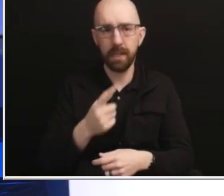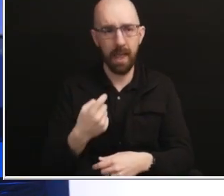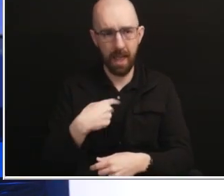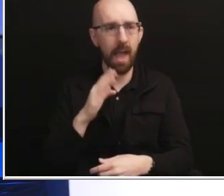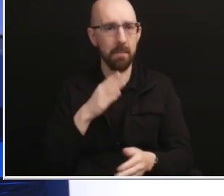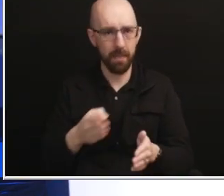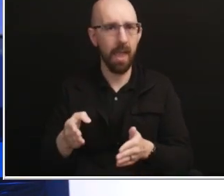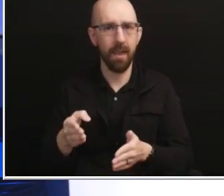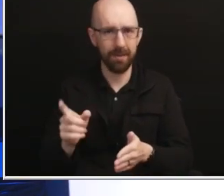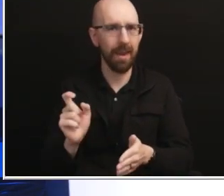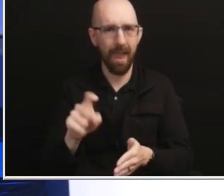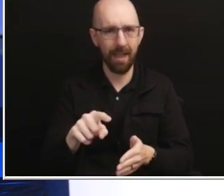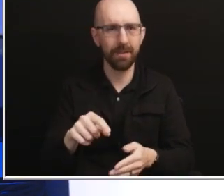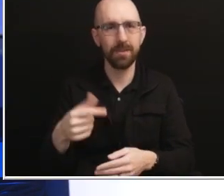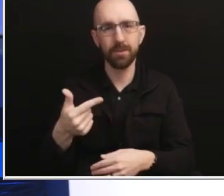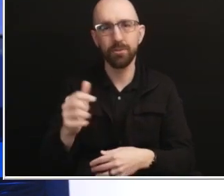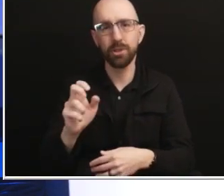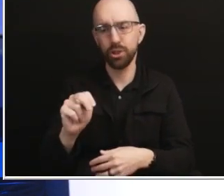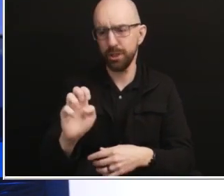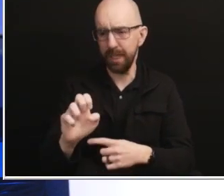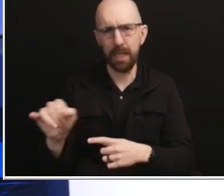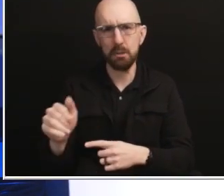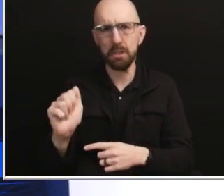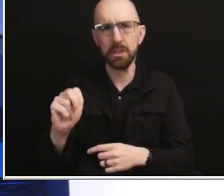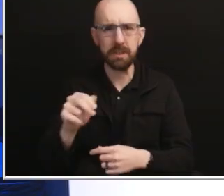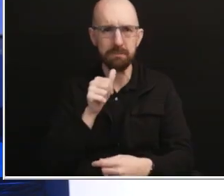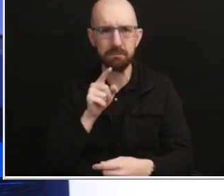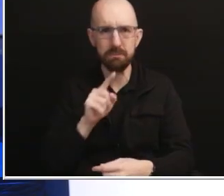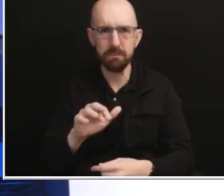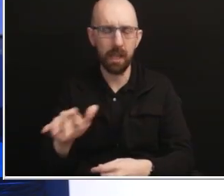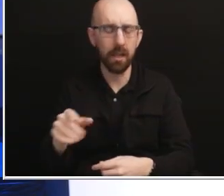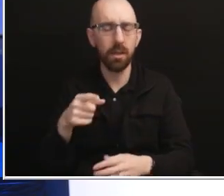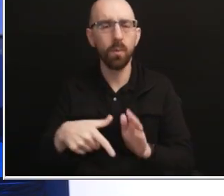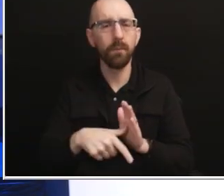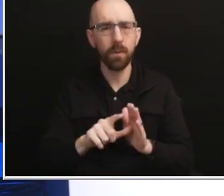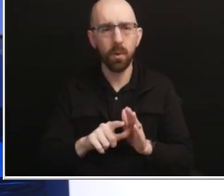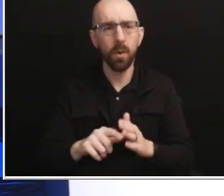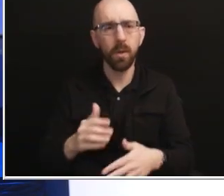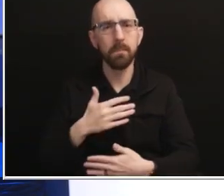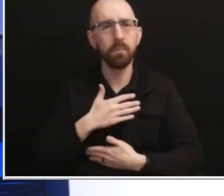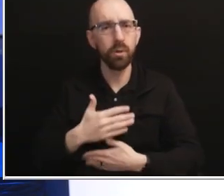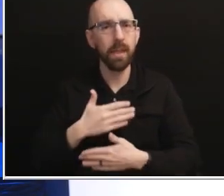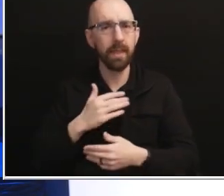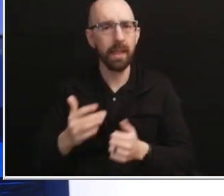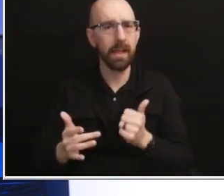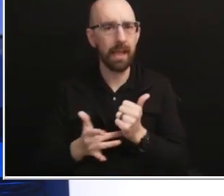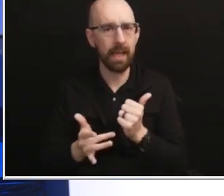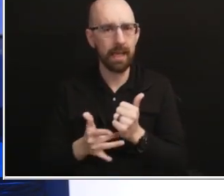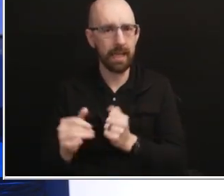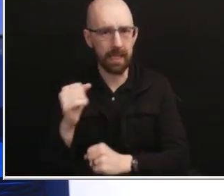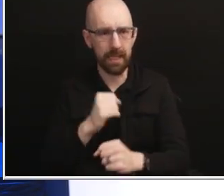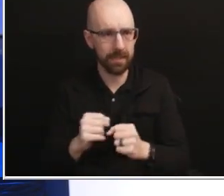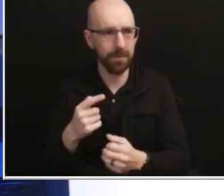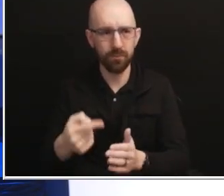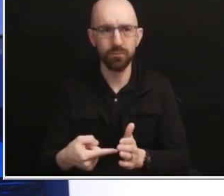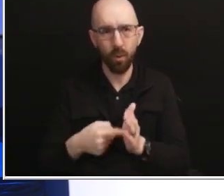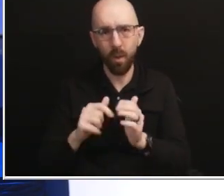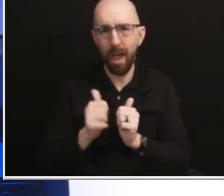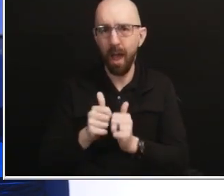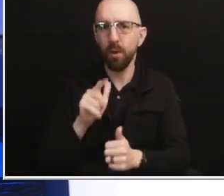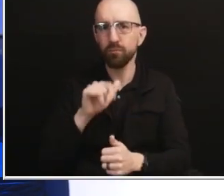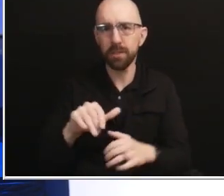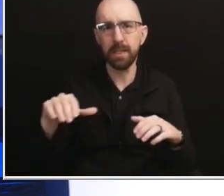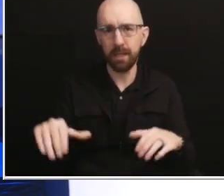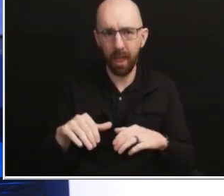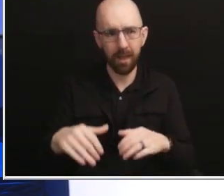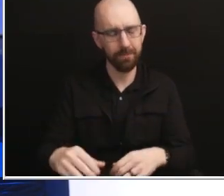it. So Jean is asking, can you review the breathing technique? Okay, so show us Sure. how it's really done. All right,